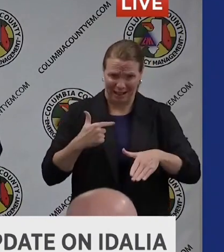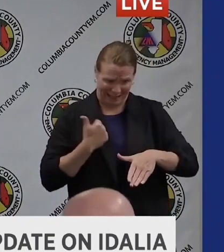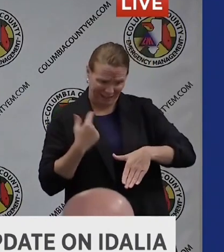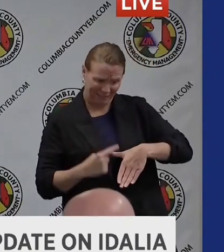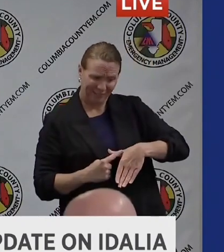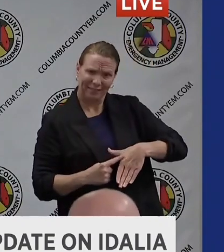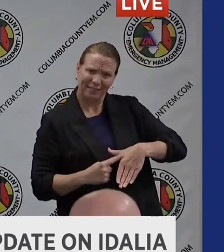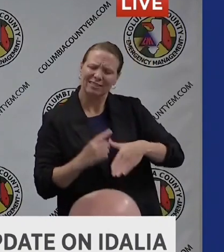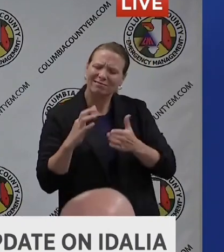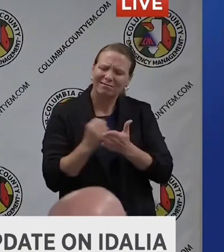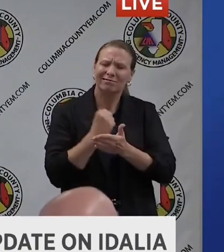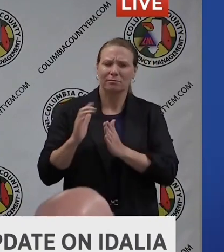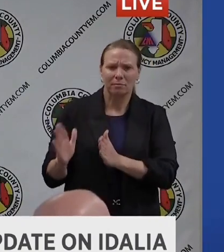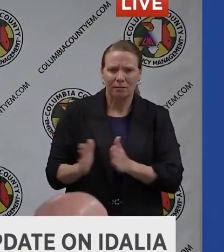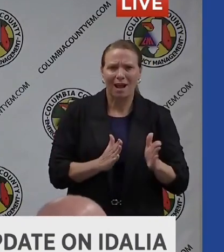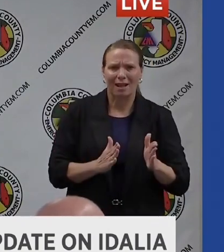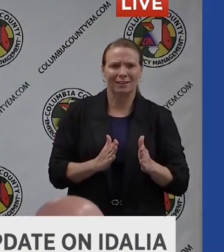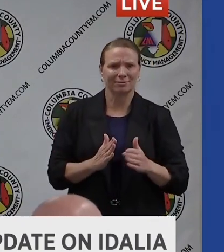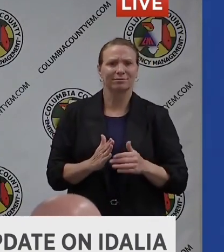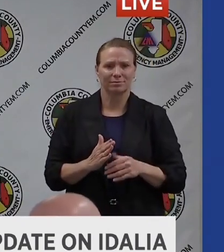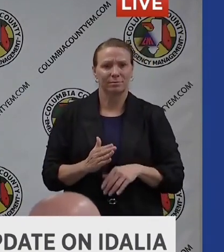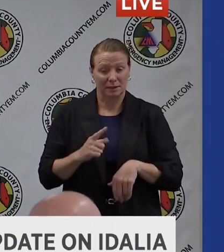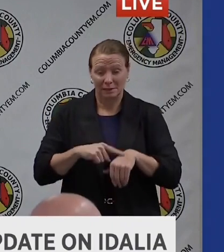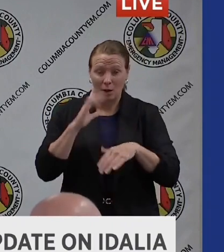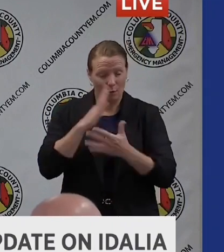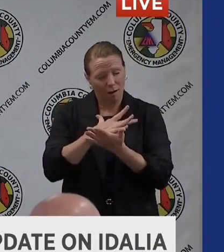out very, very rapidly.